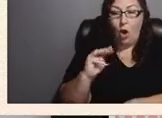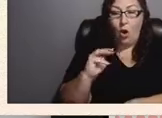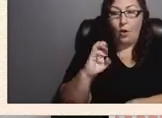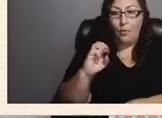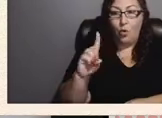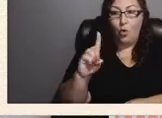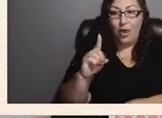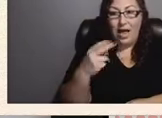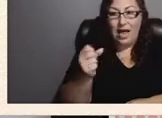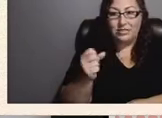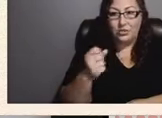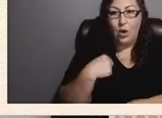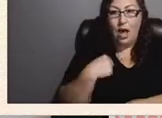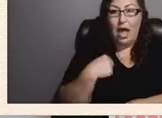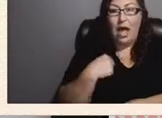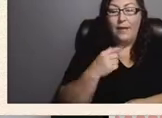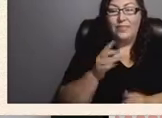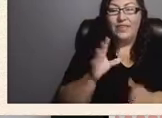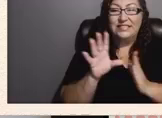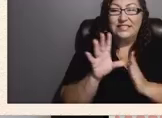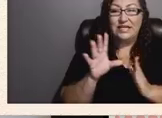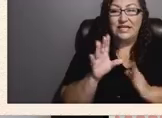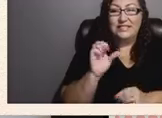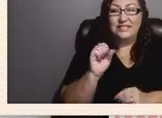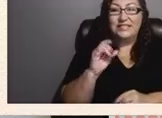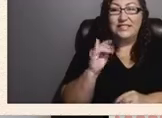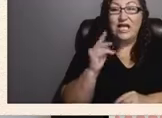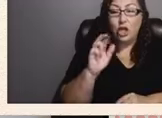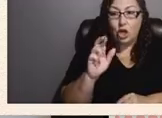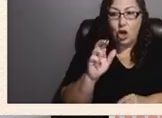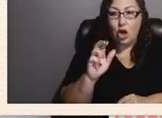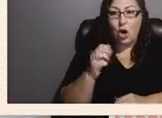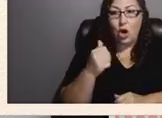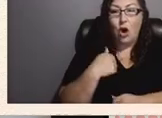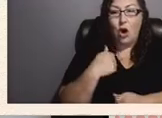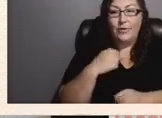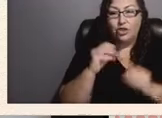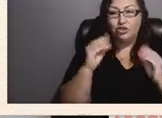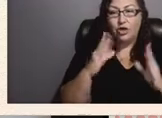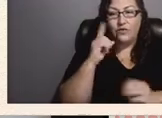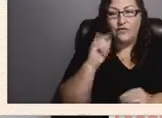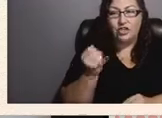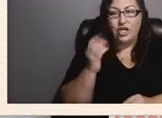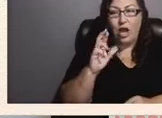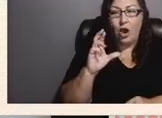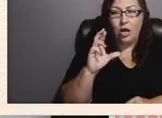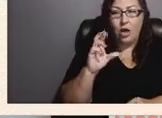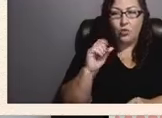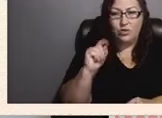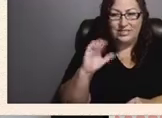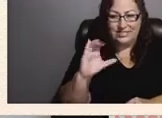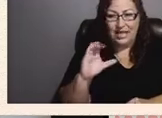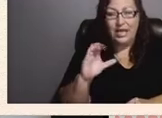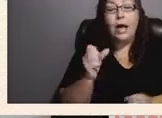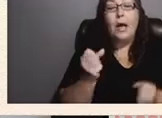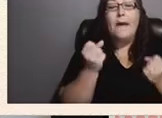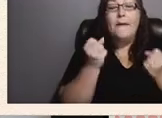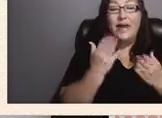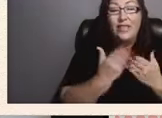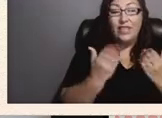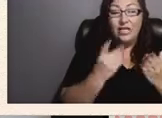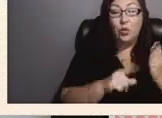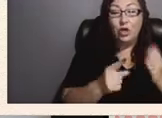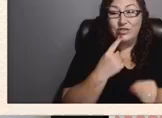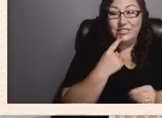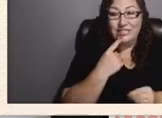senior Army instructor there for junior ROTC. So a lot of what you're saying, what you guys are saying, I come in contact with